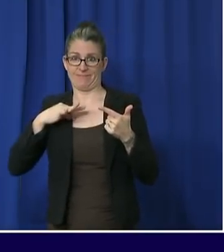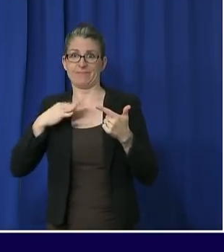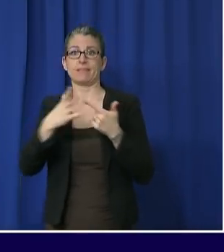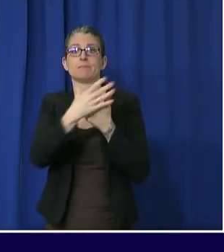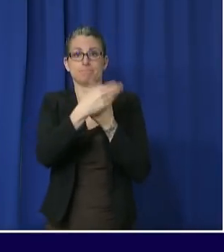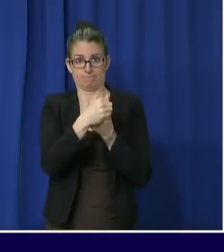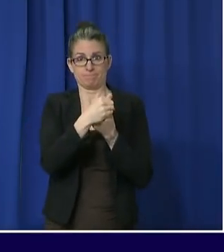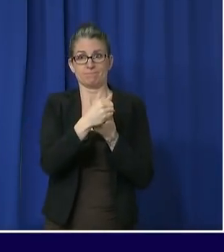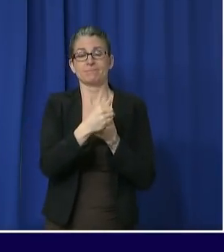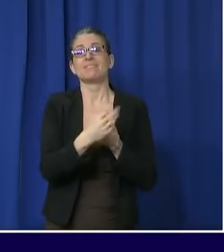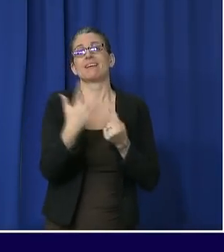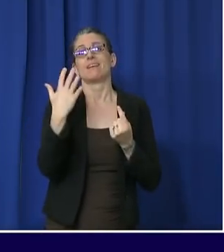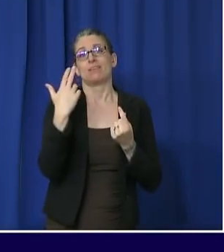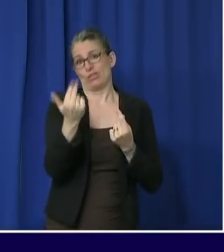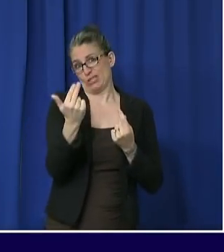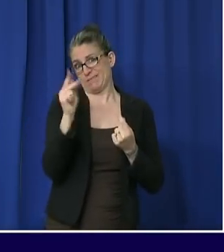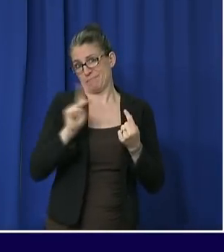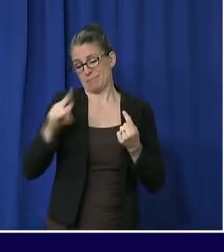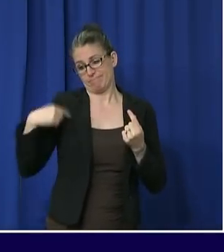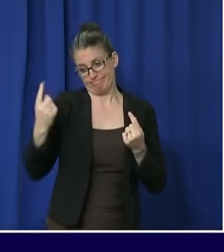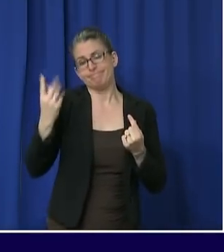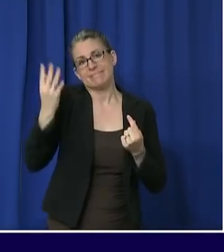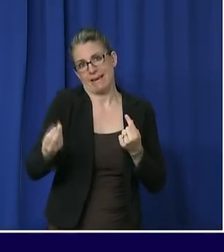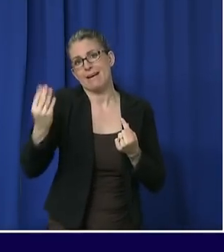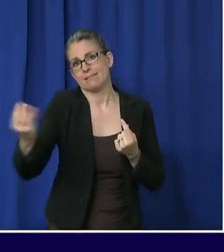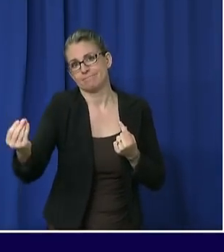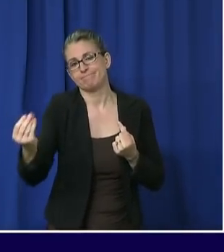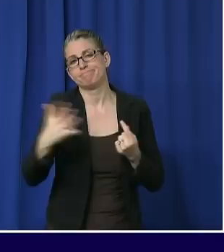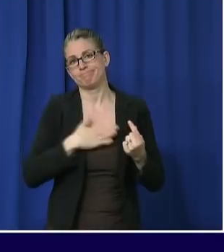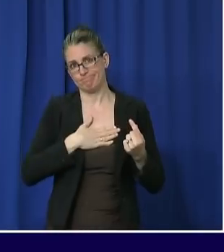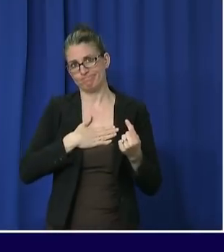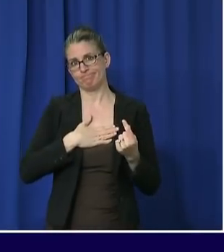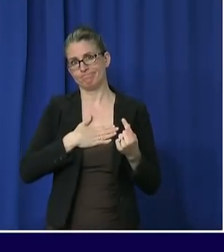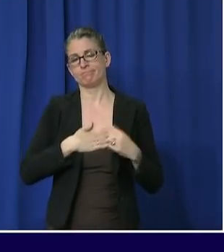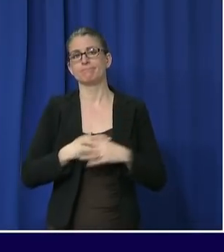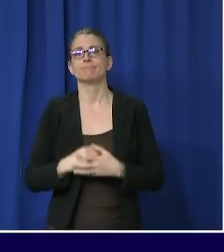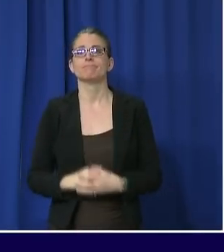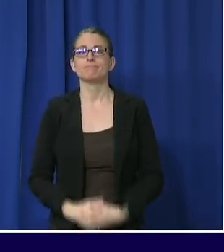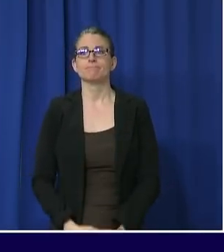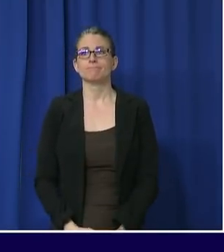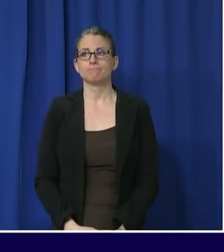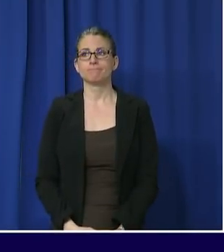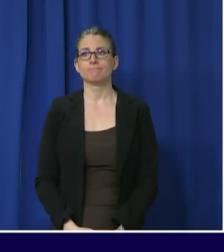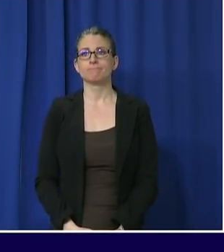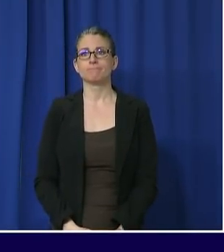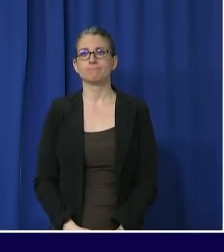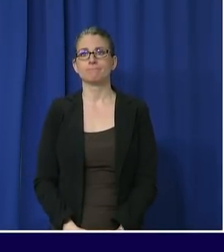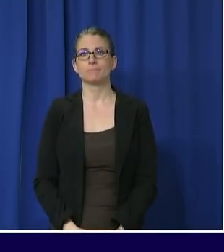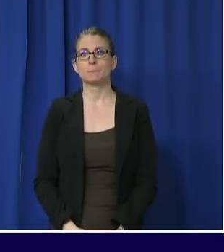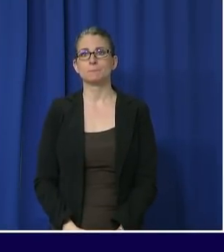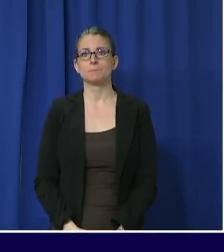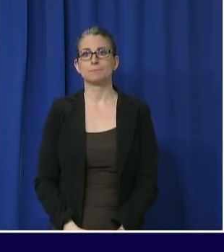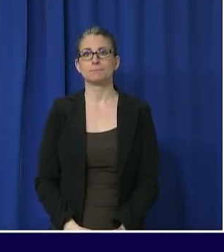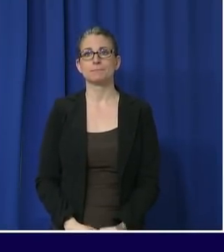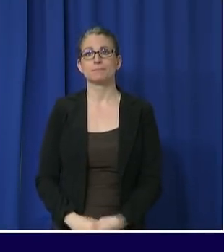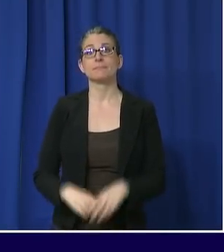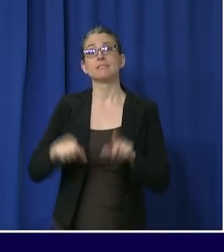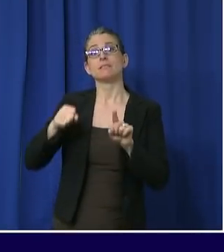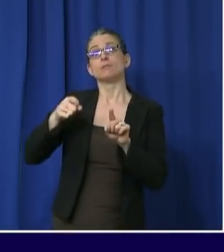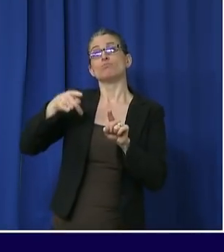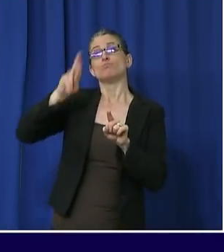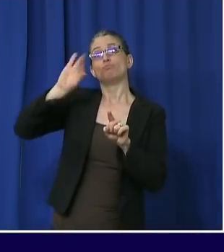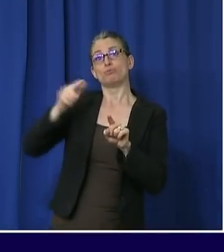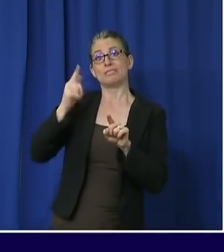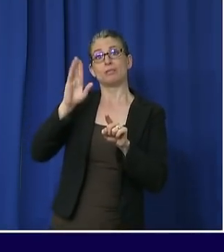13 individuals who have passed away. At the Springbrook Center, which we talked about